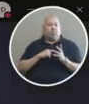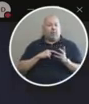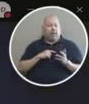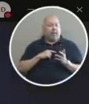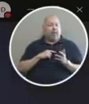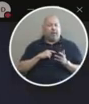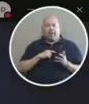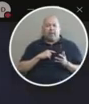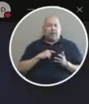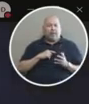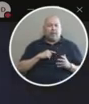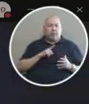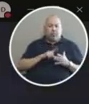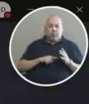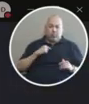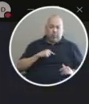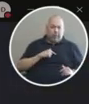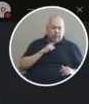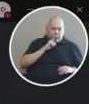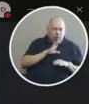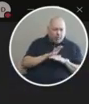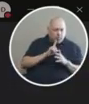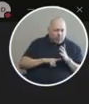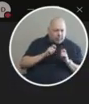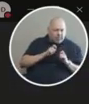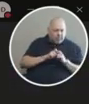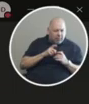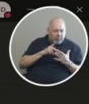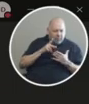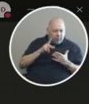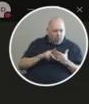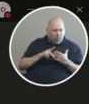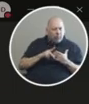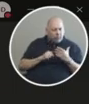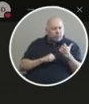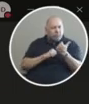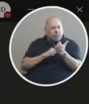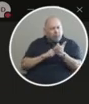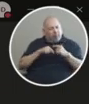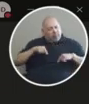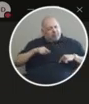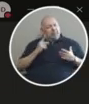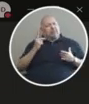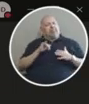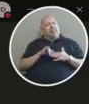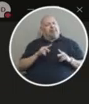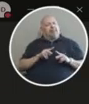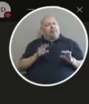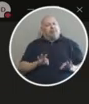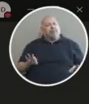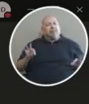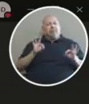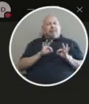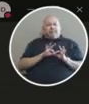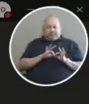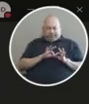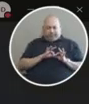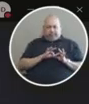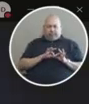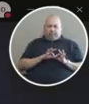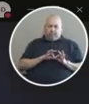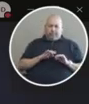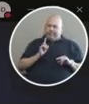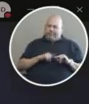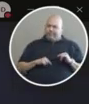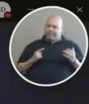to what specific program. But we know that this is something that is very important, and it